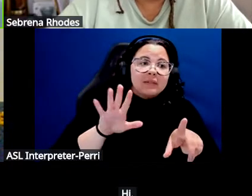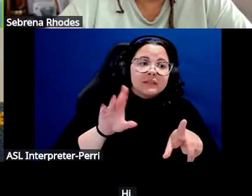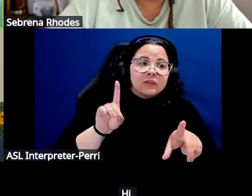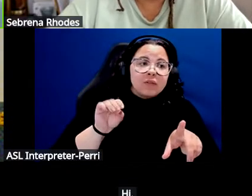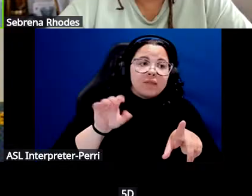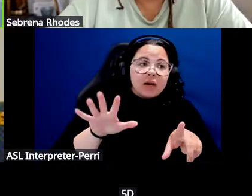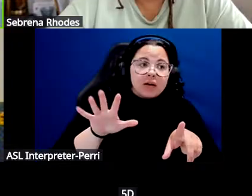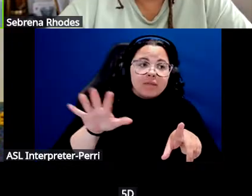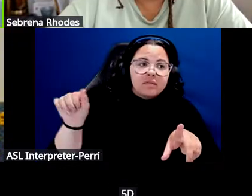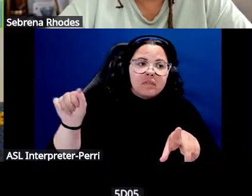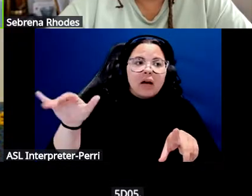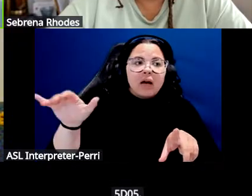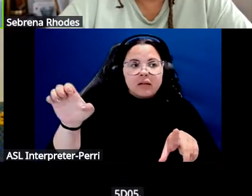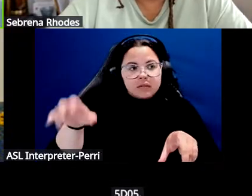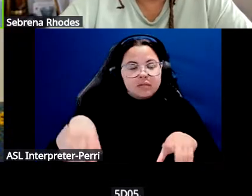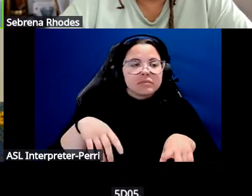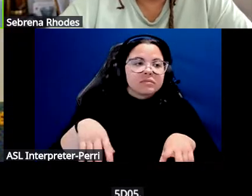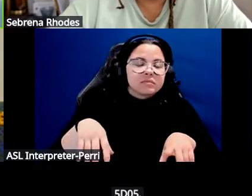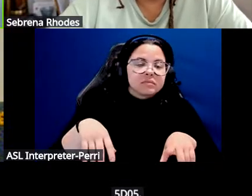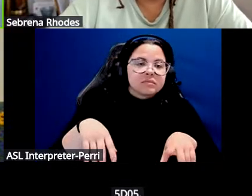5D05, Aye.